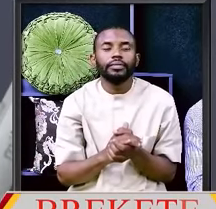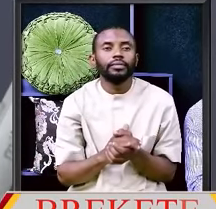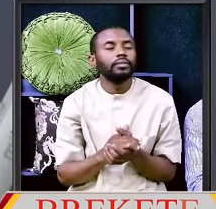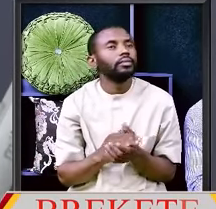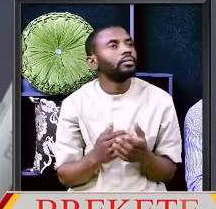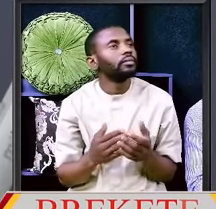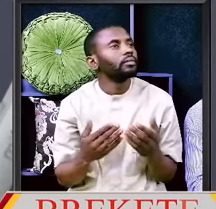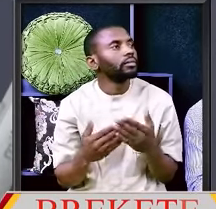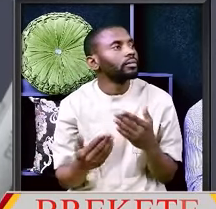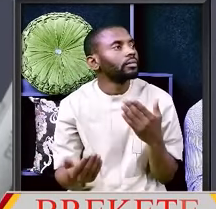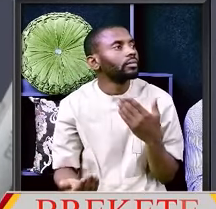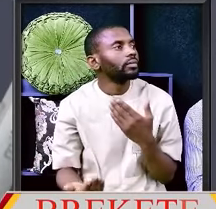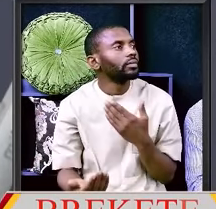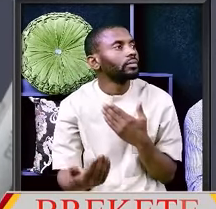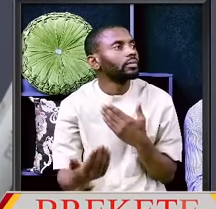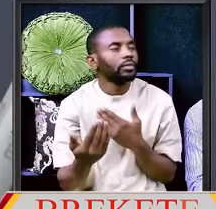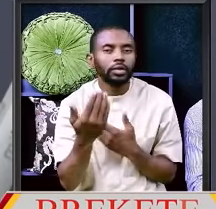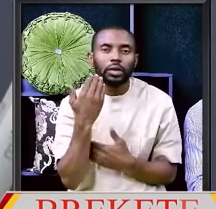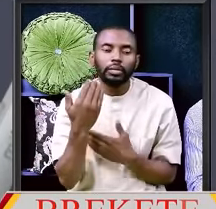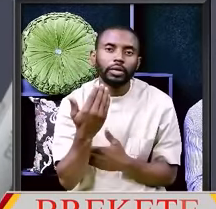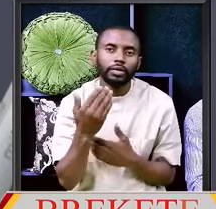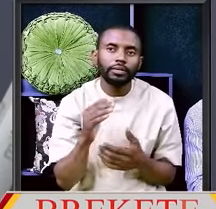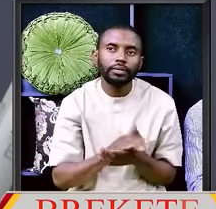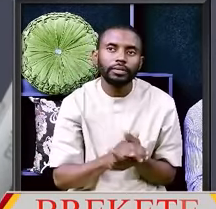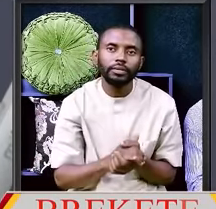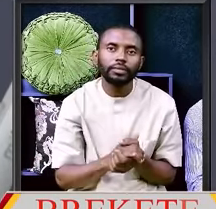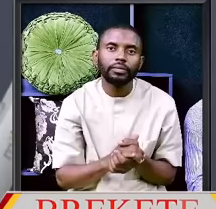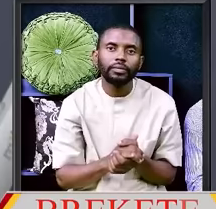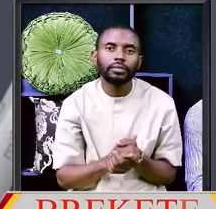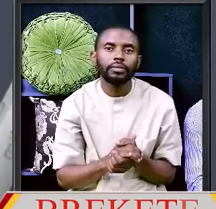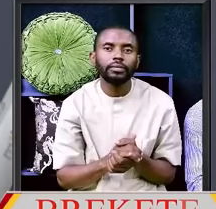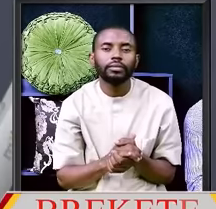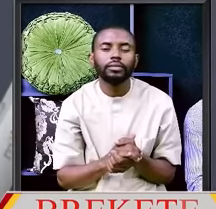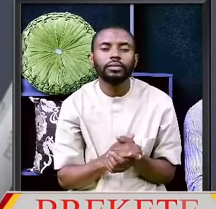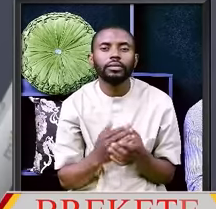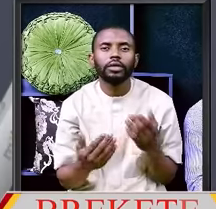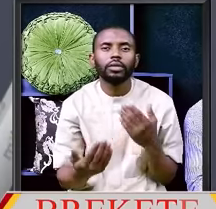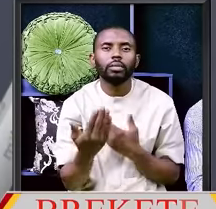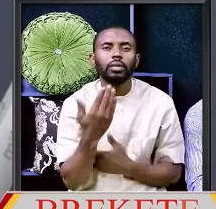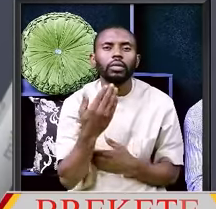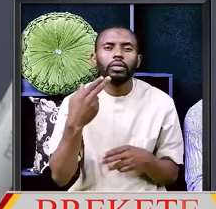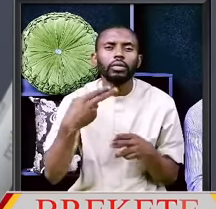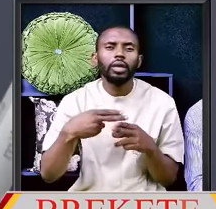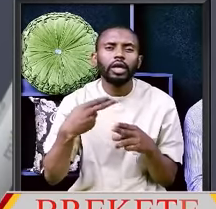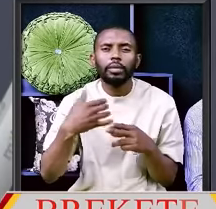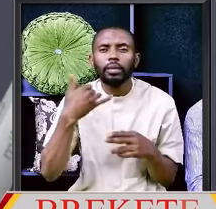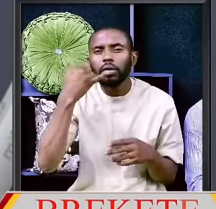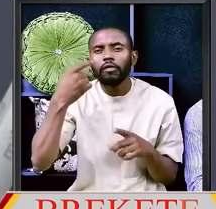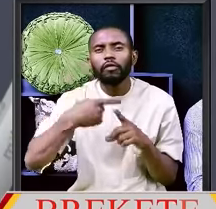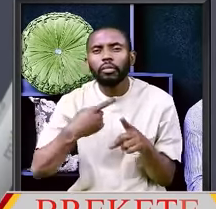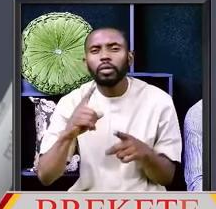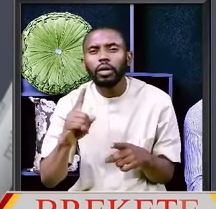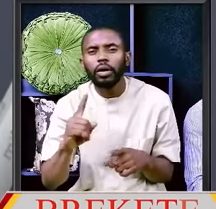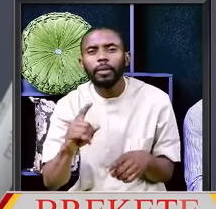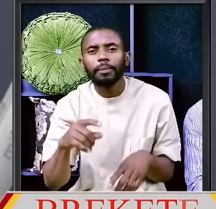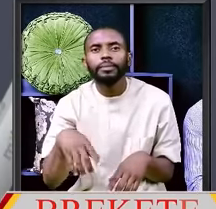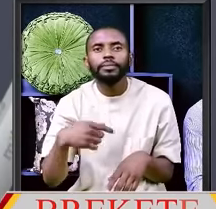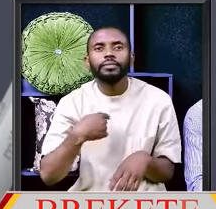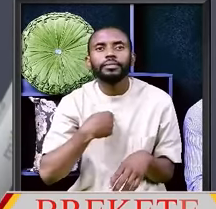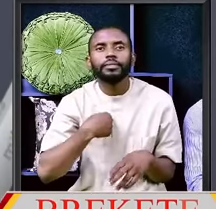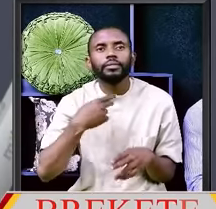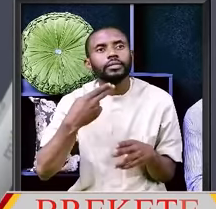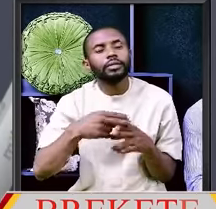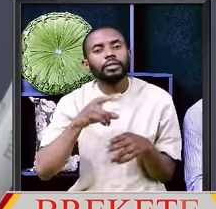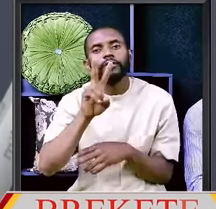Me die. Hello. I did hear you. Waiting your name. Where you they vano from? Yeah,